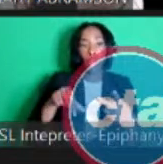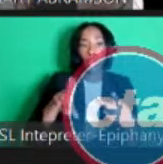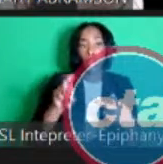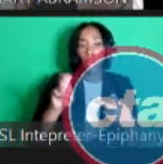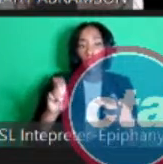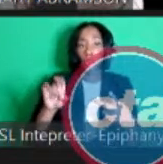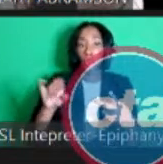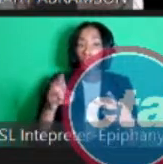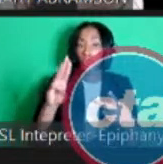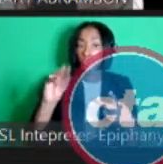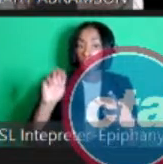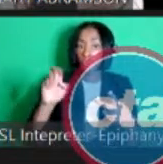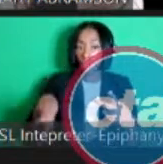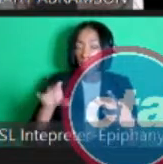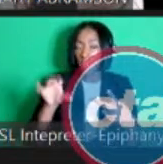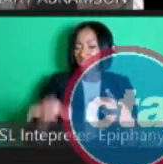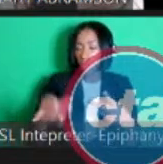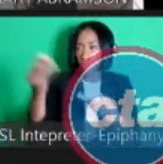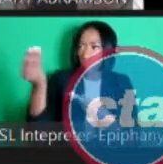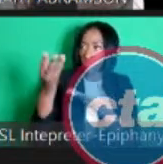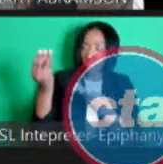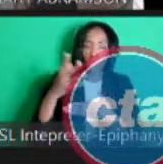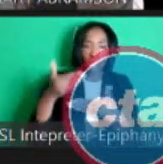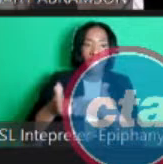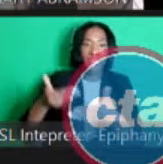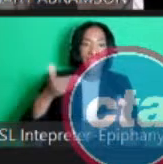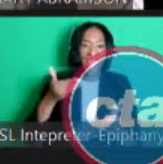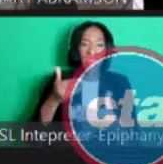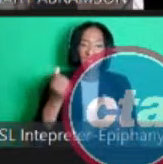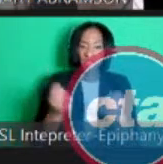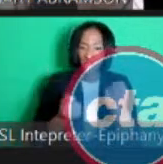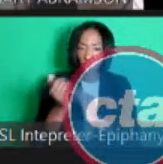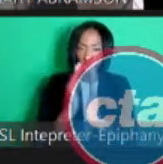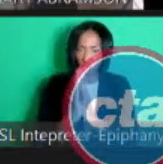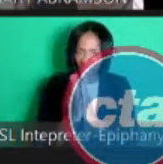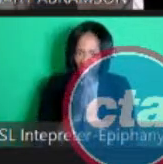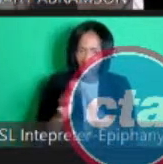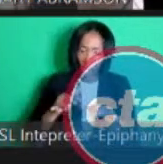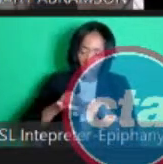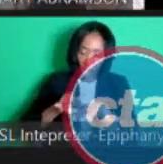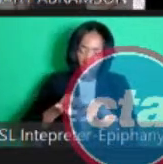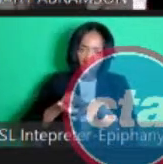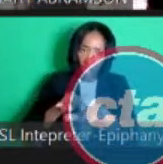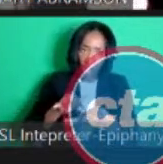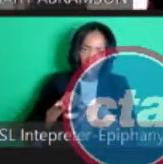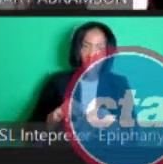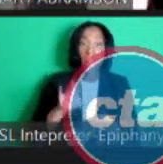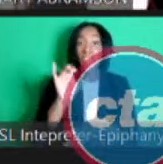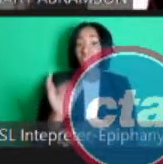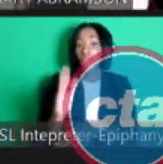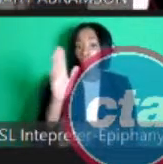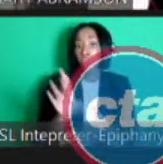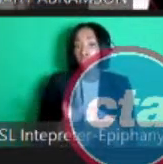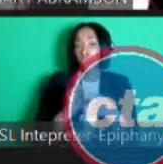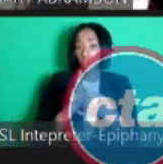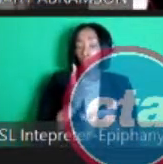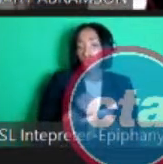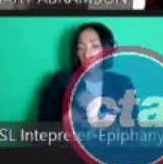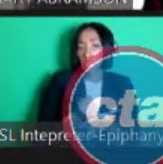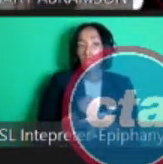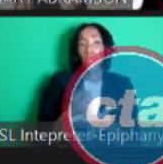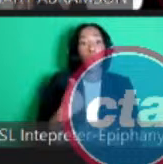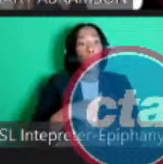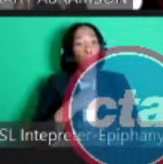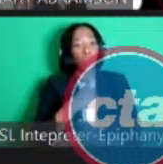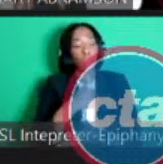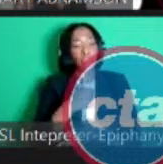ahead of traffic, vehicle traffic. So those are some of the things that will come with these treatments and the work that